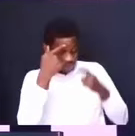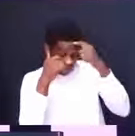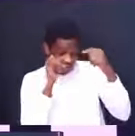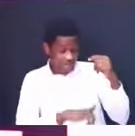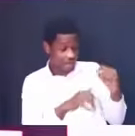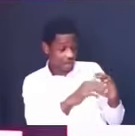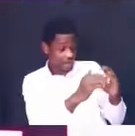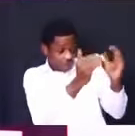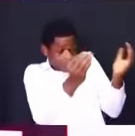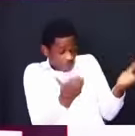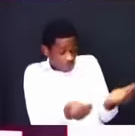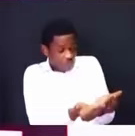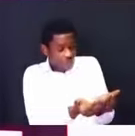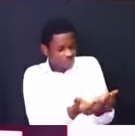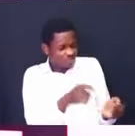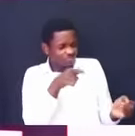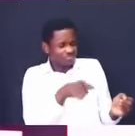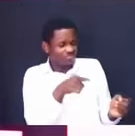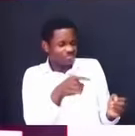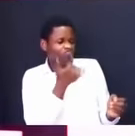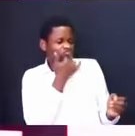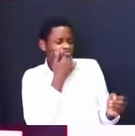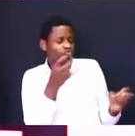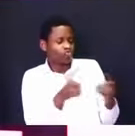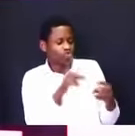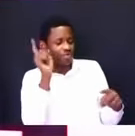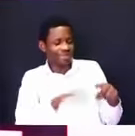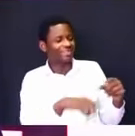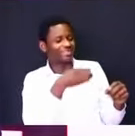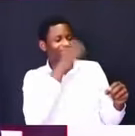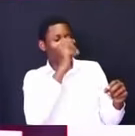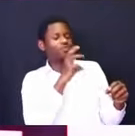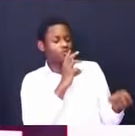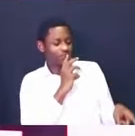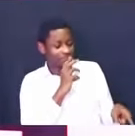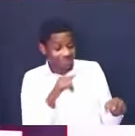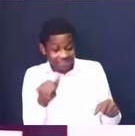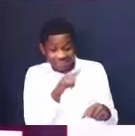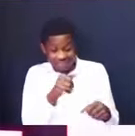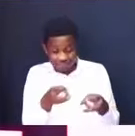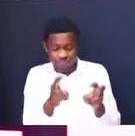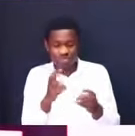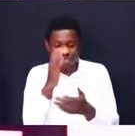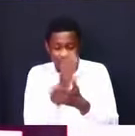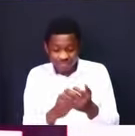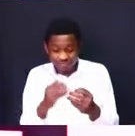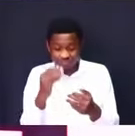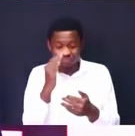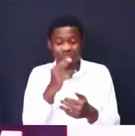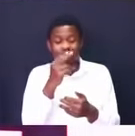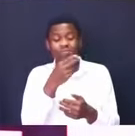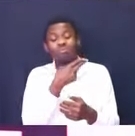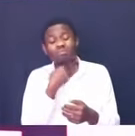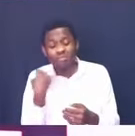bia, nsuo nu beto de, nsuo na beto nu so ye nsuo a eye kroje. Na so e bia na ankre no emu fi,